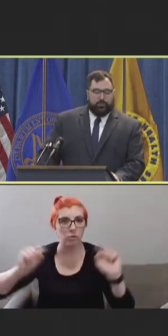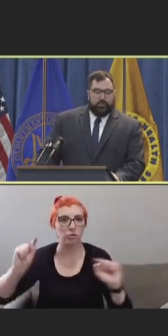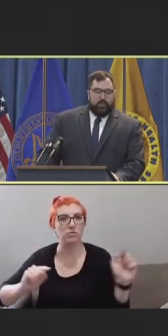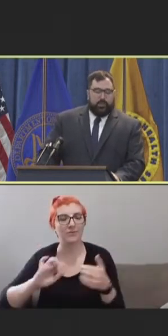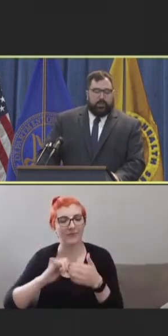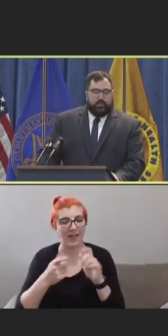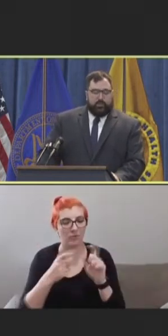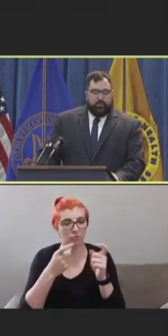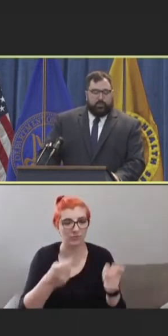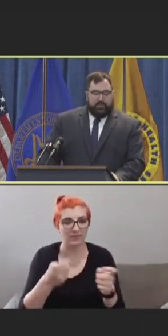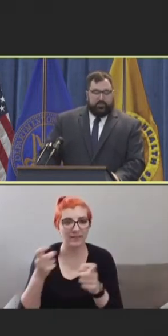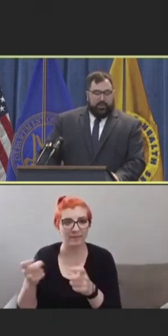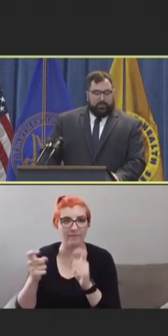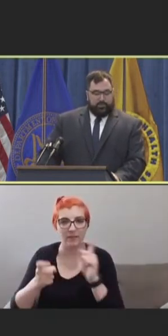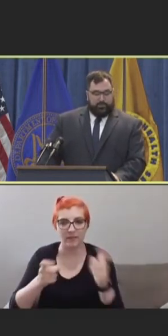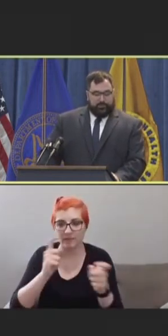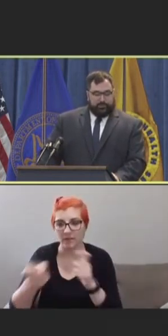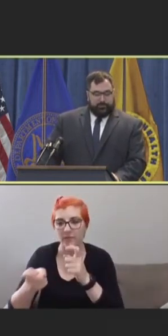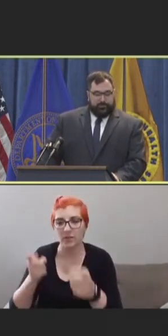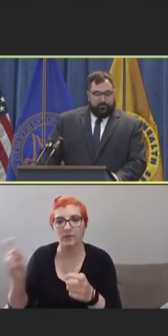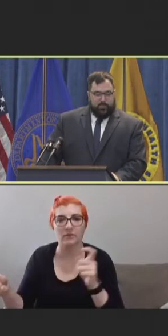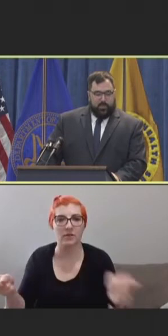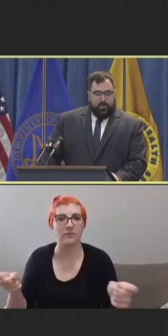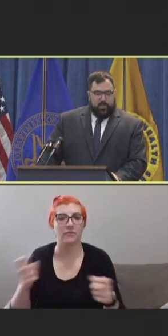administer these protective antigens.